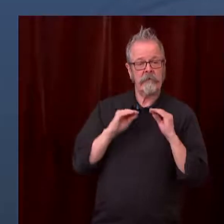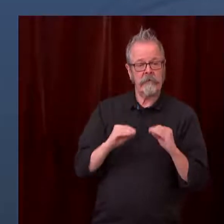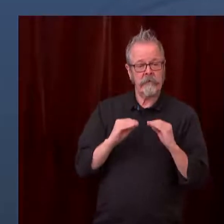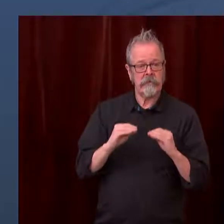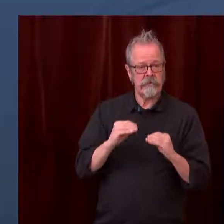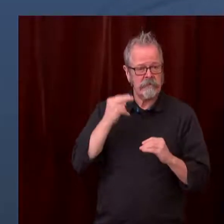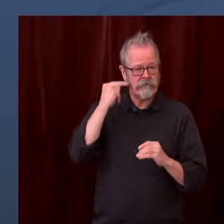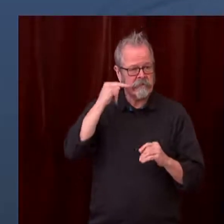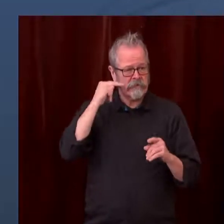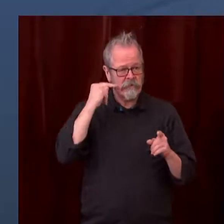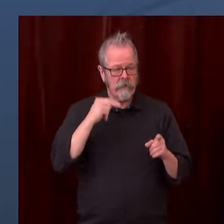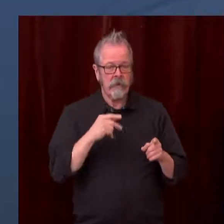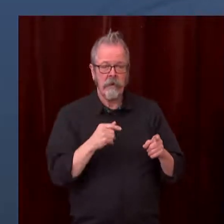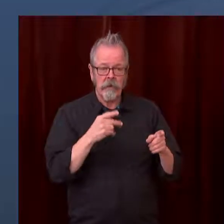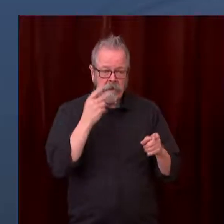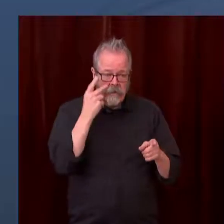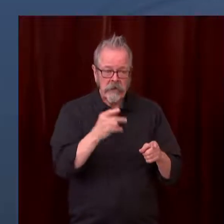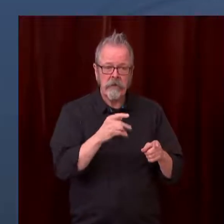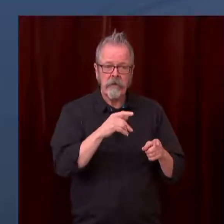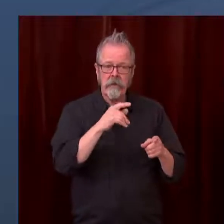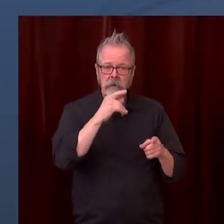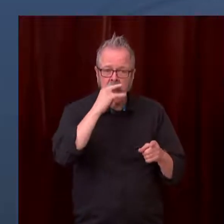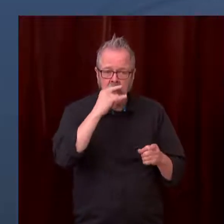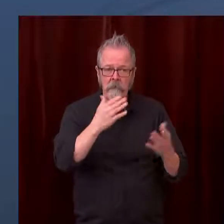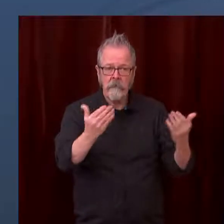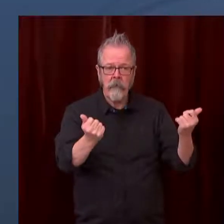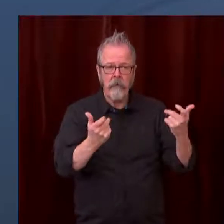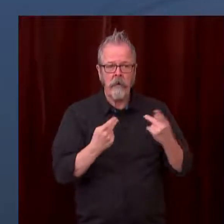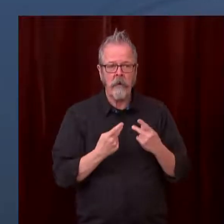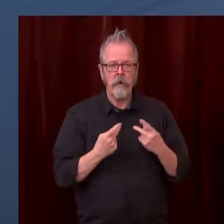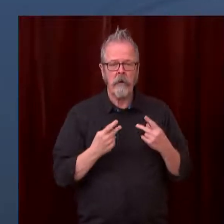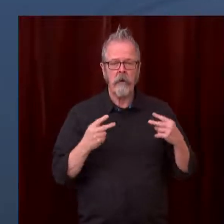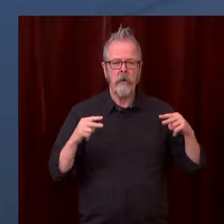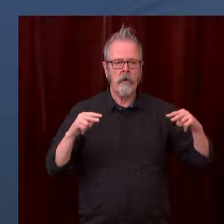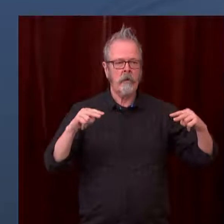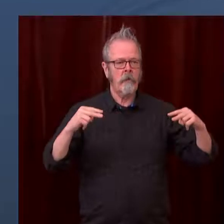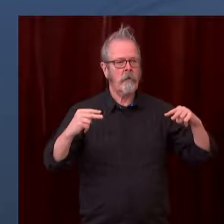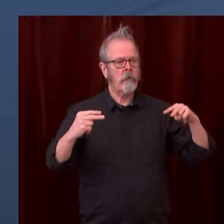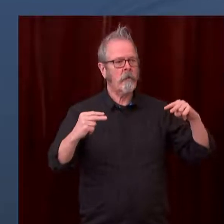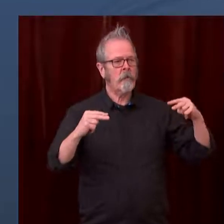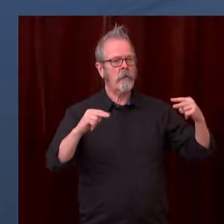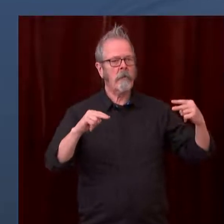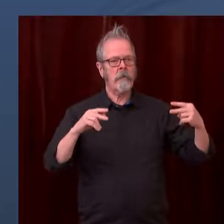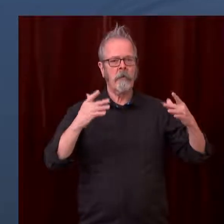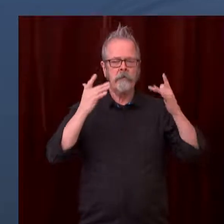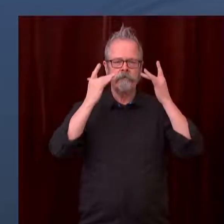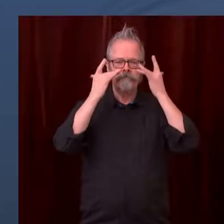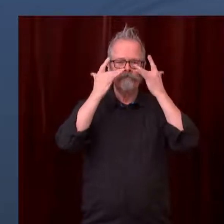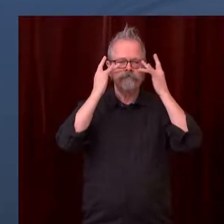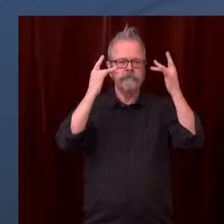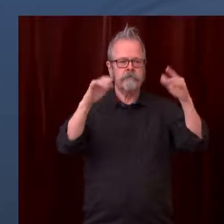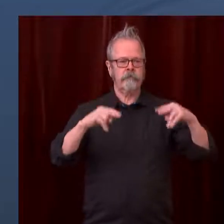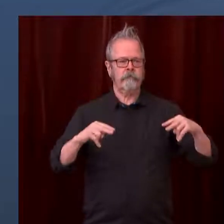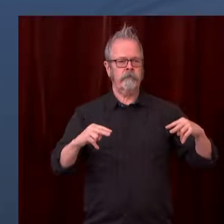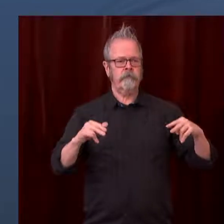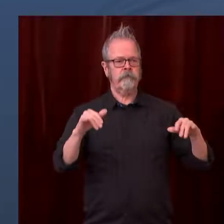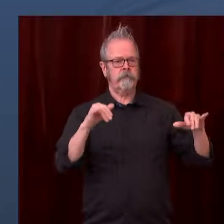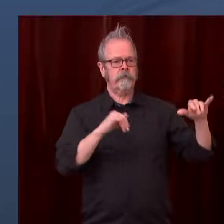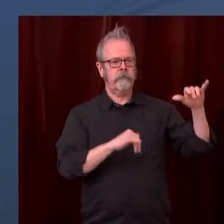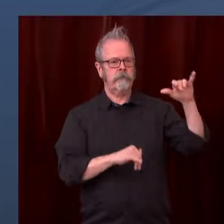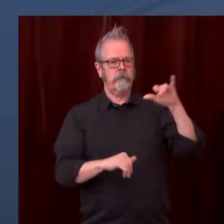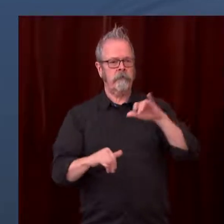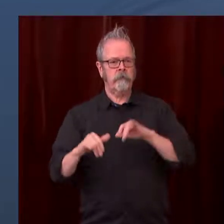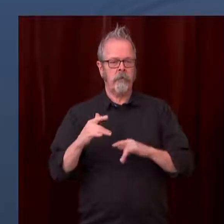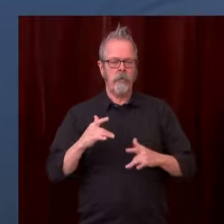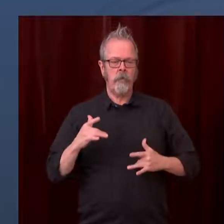their peers in the classroom, be with their teacher, has helped them so much, because we know that this has been hard on the kids. It's been enormously